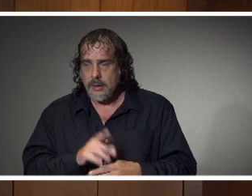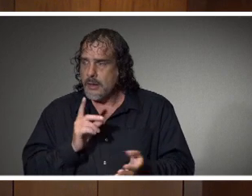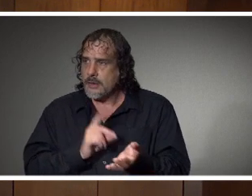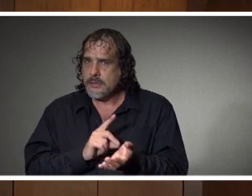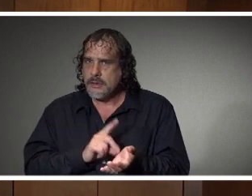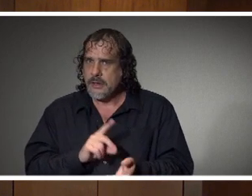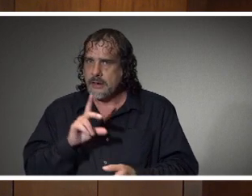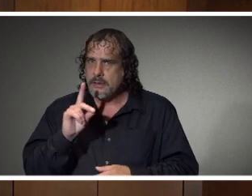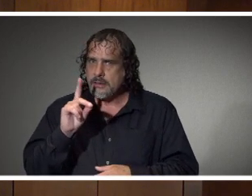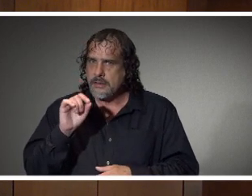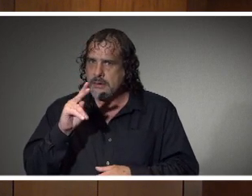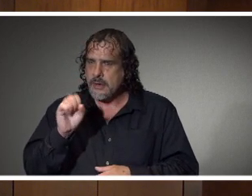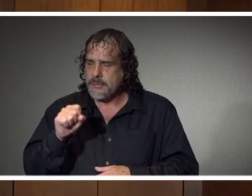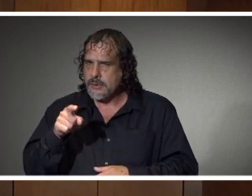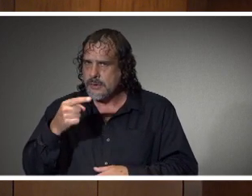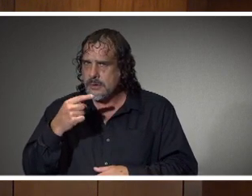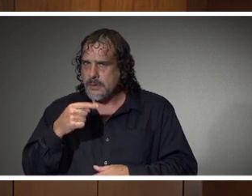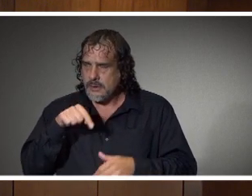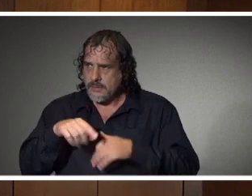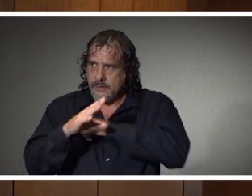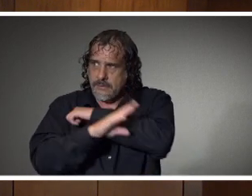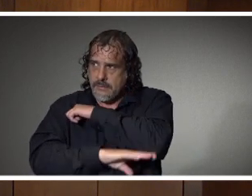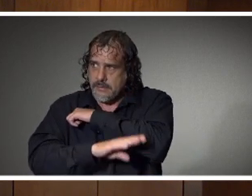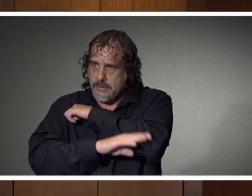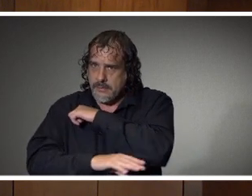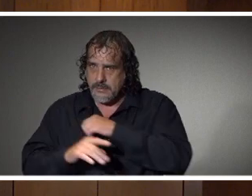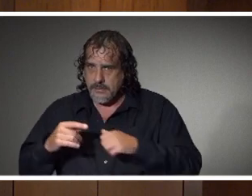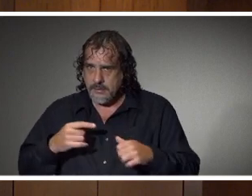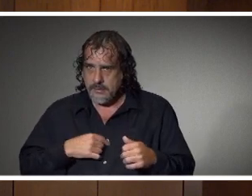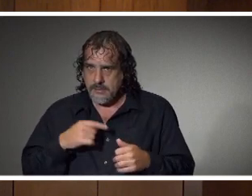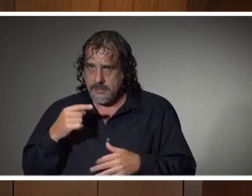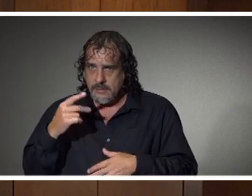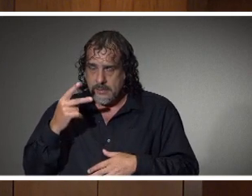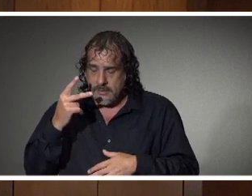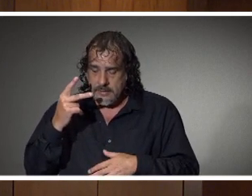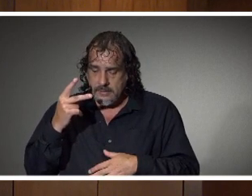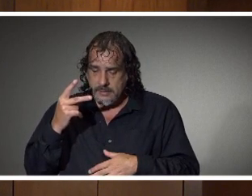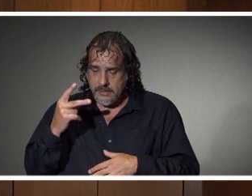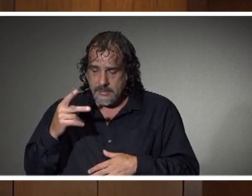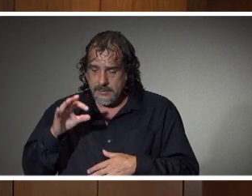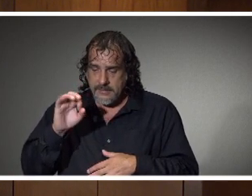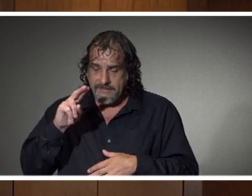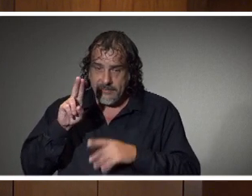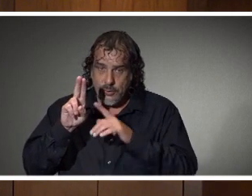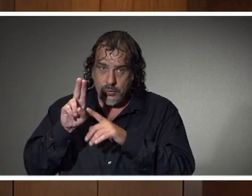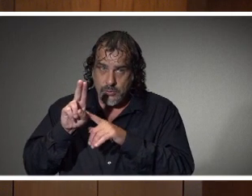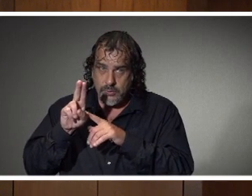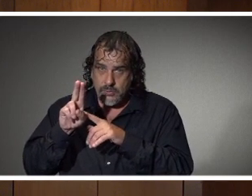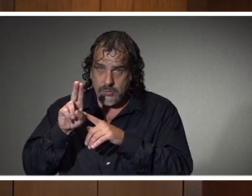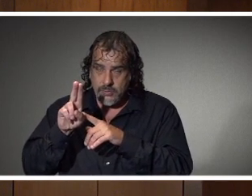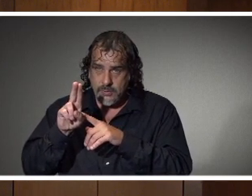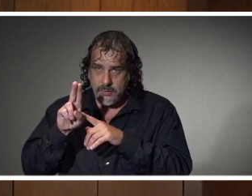Dobbs, come this fall, we're expecting flu, what we usually do.